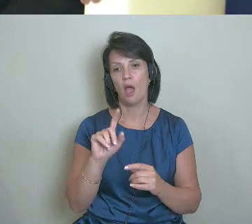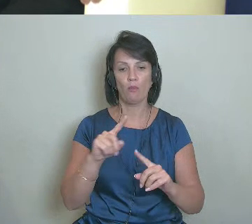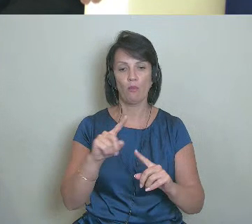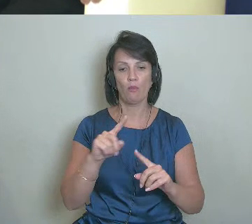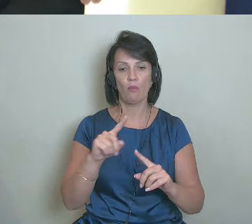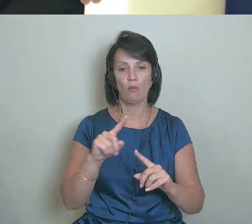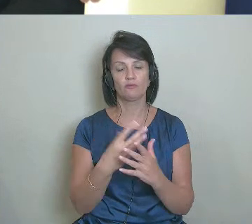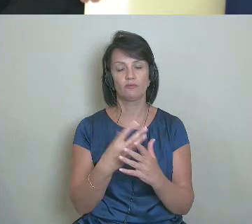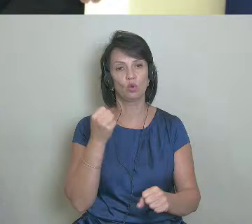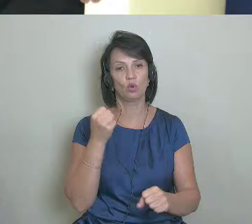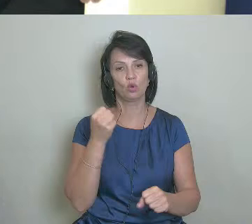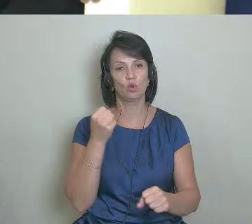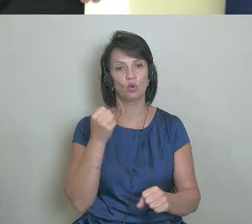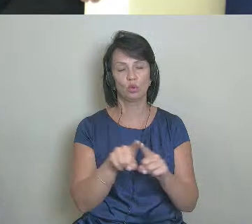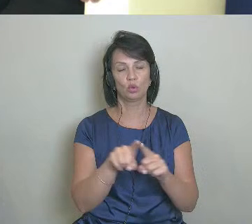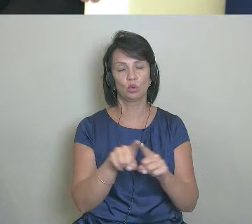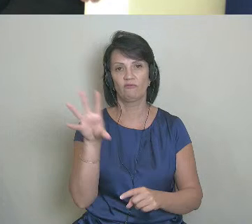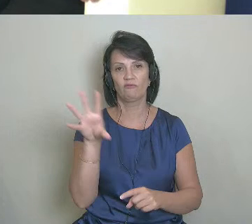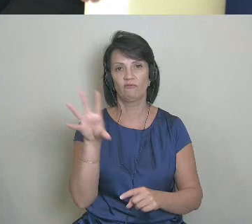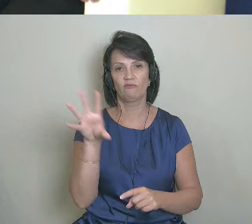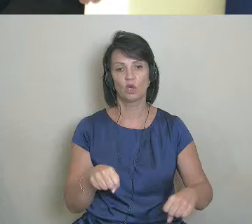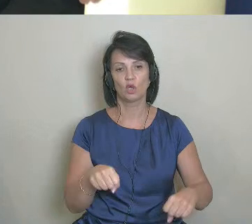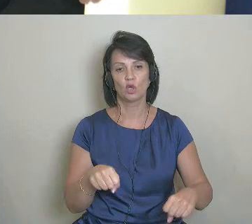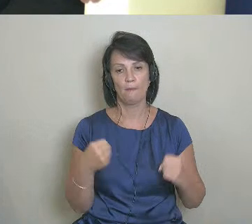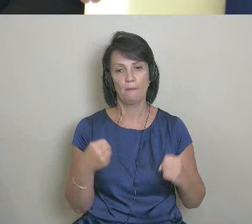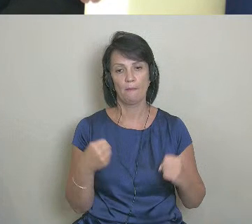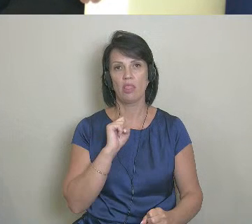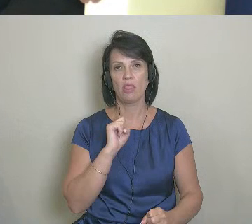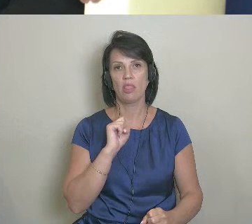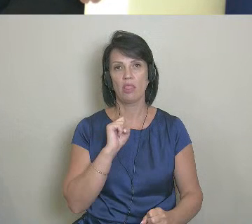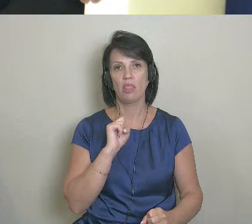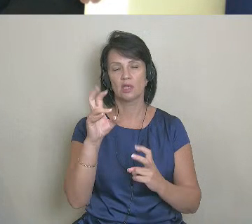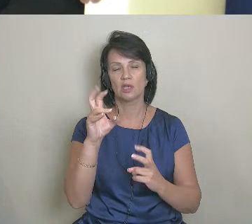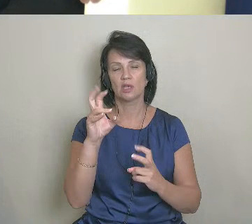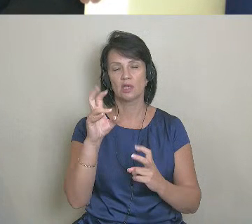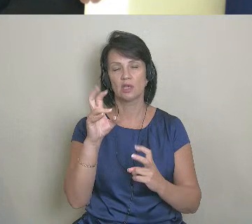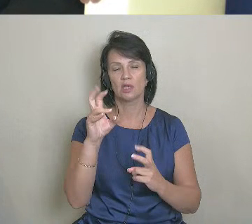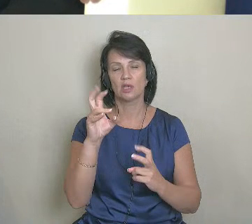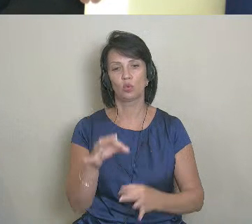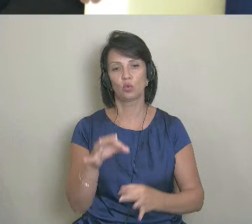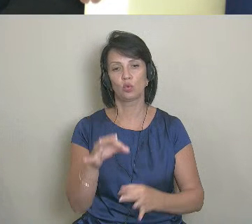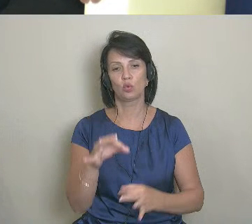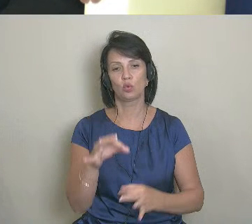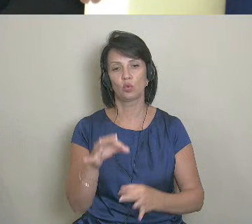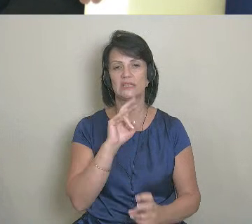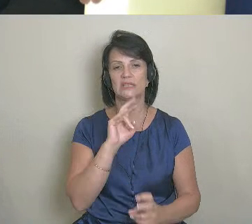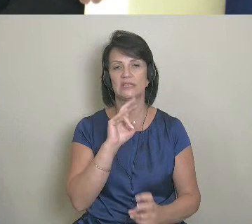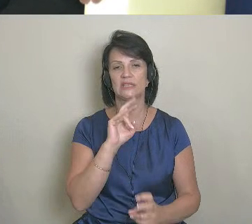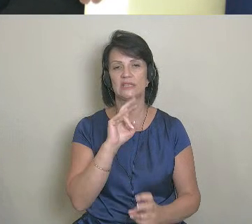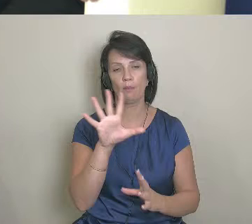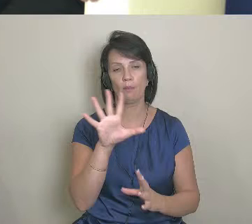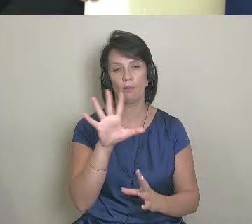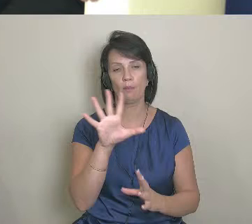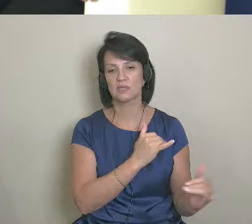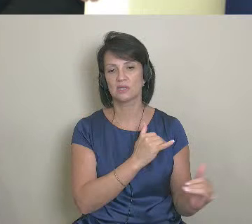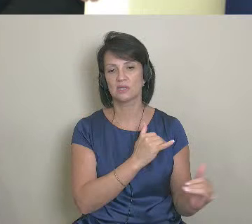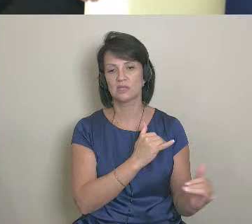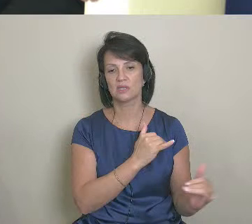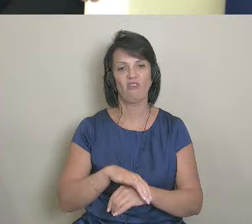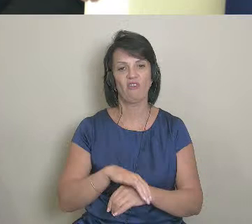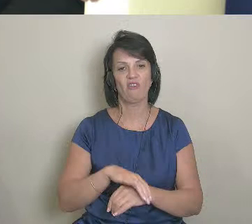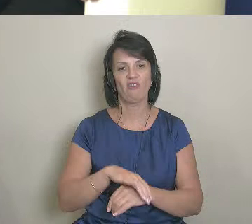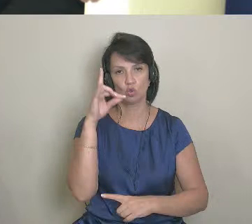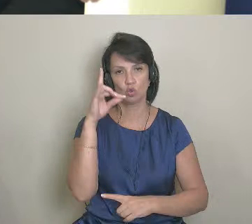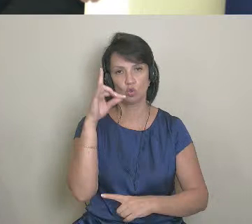should organize their work in the manner so that all the rights, including the rights to go to court and to